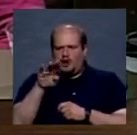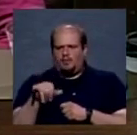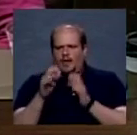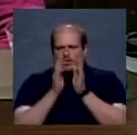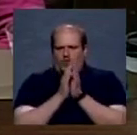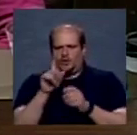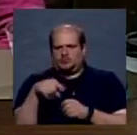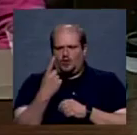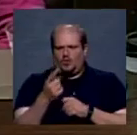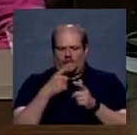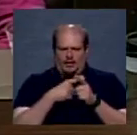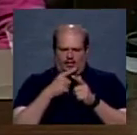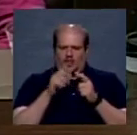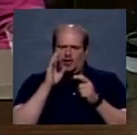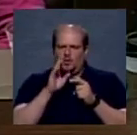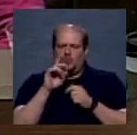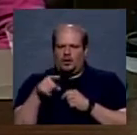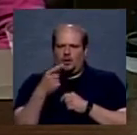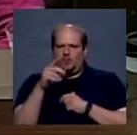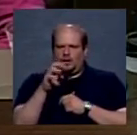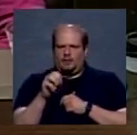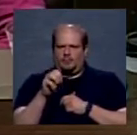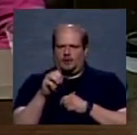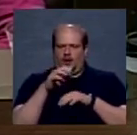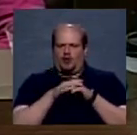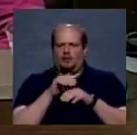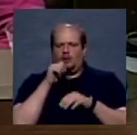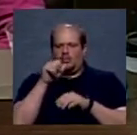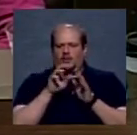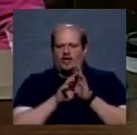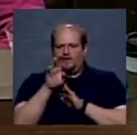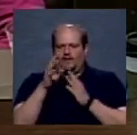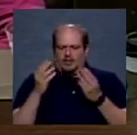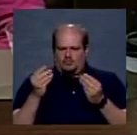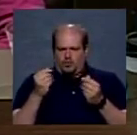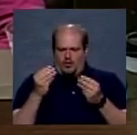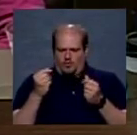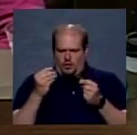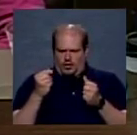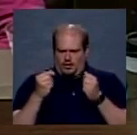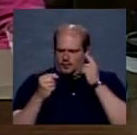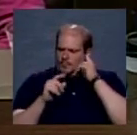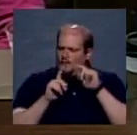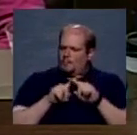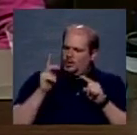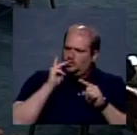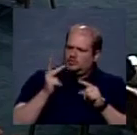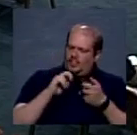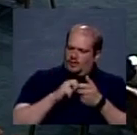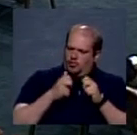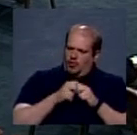request, and then it will only occur along the undeveloped property. But you see, the problem